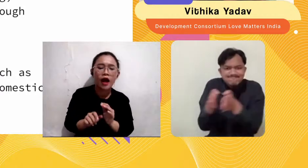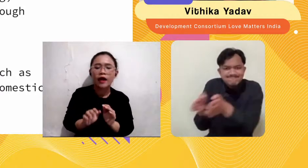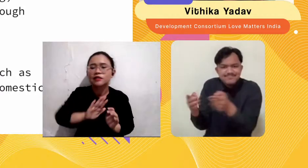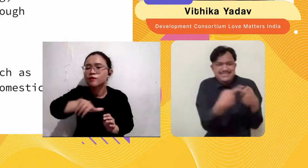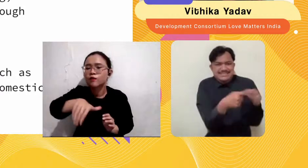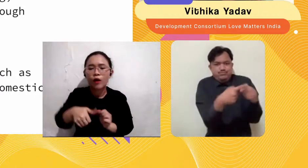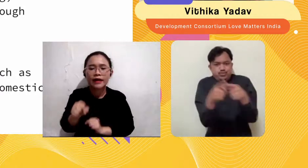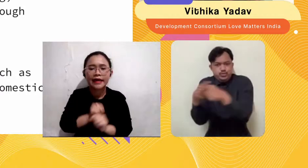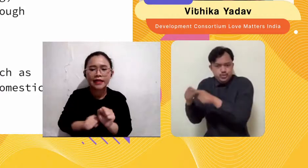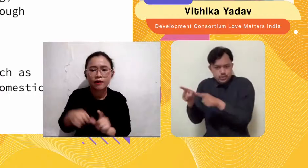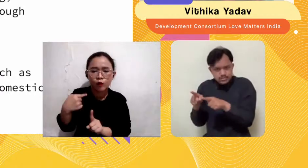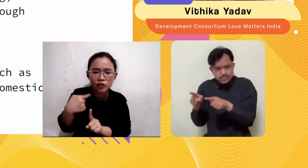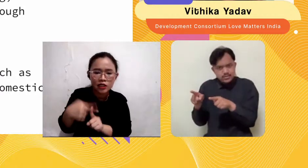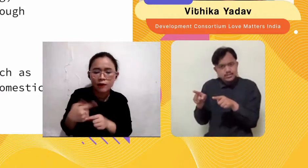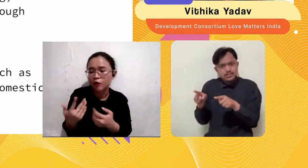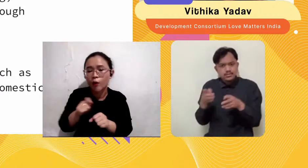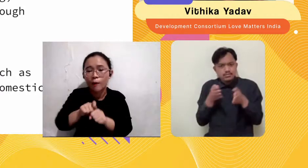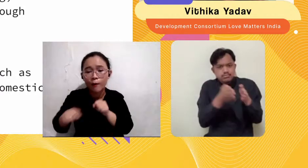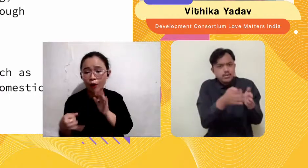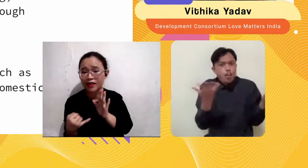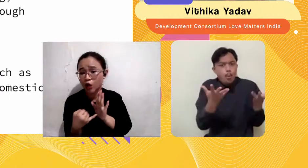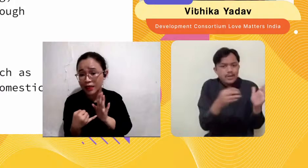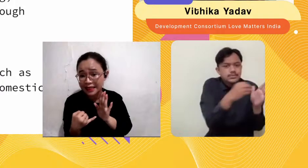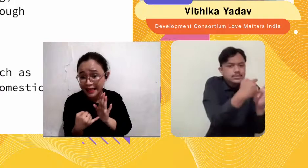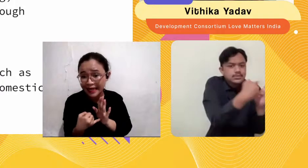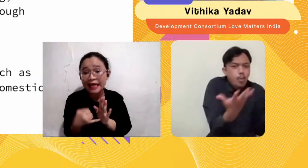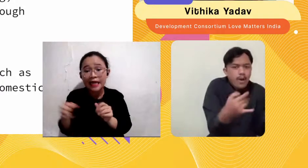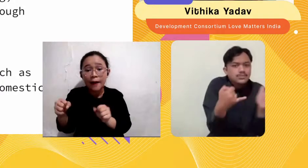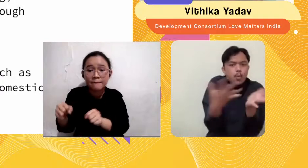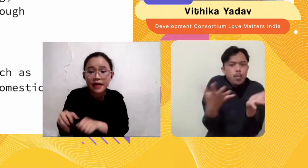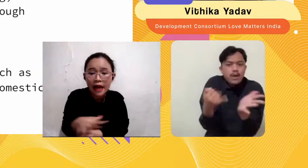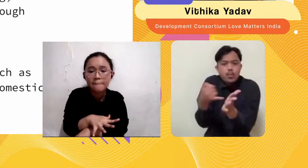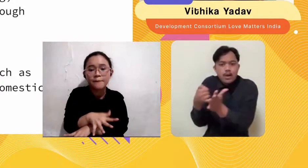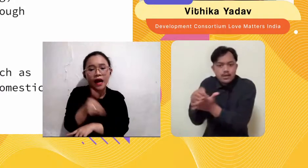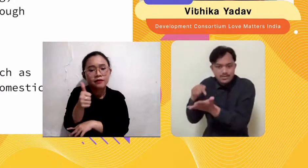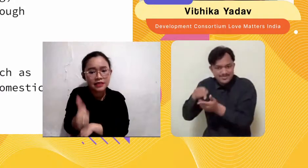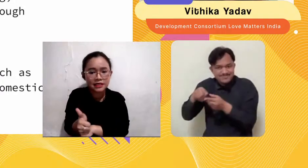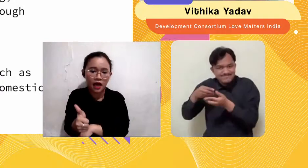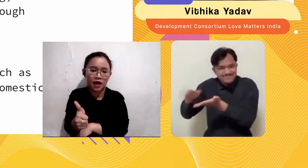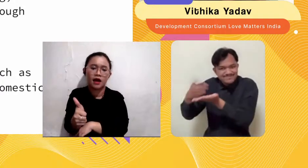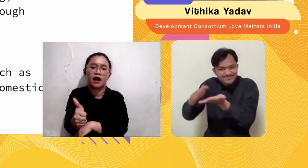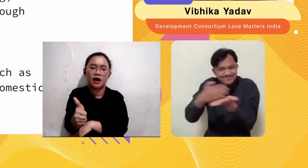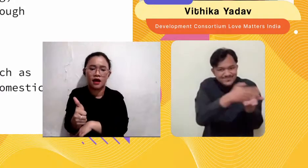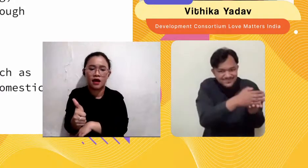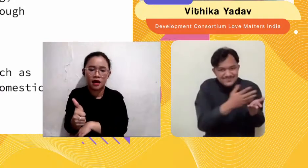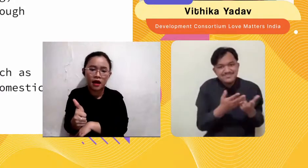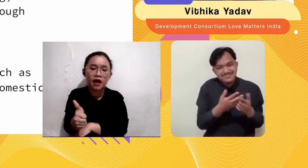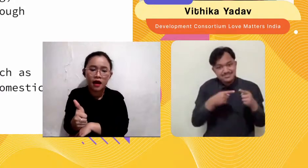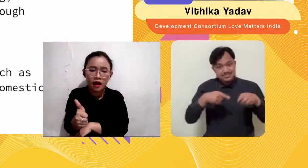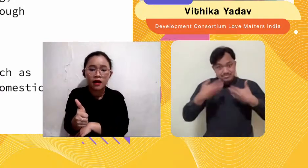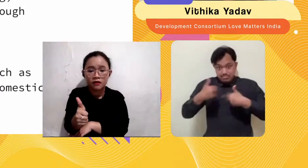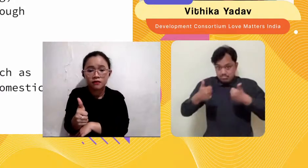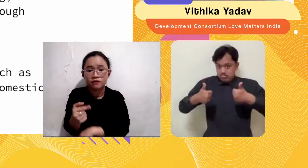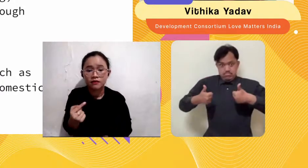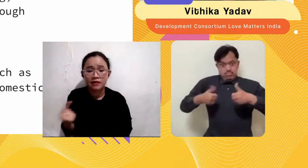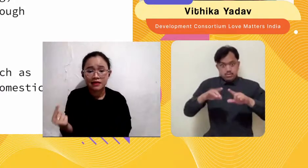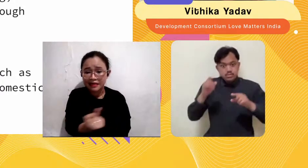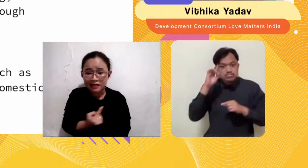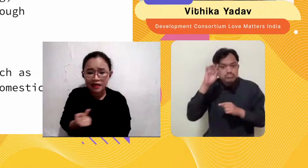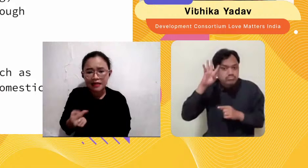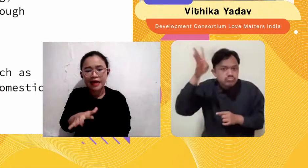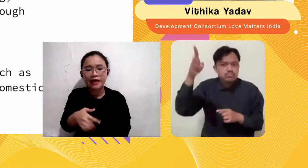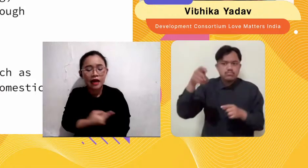age content creators. And through this intensive program, they not only do they learn about issues and journalism skills